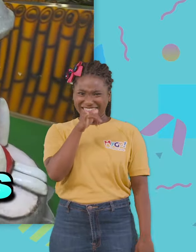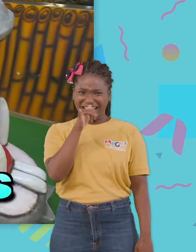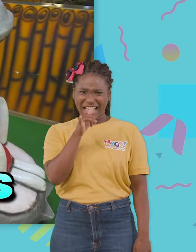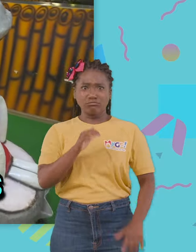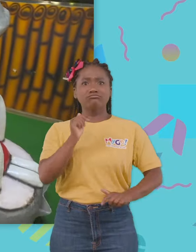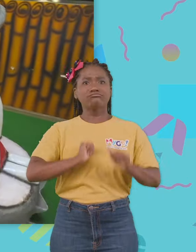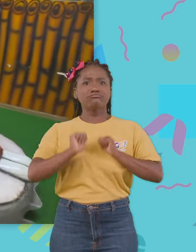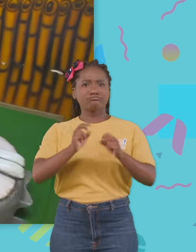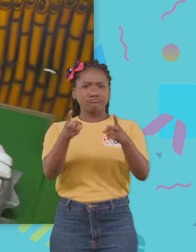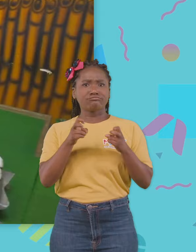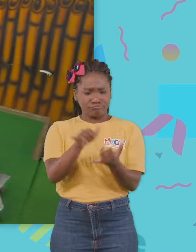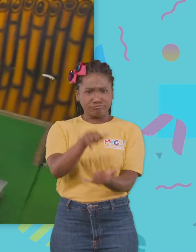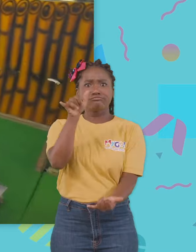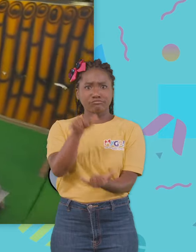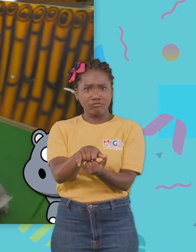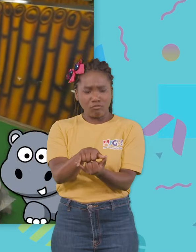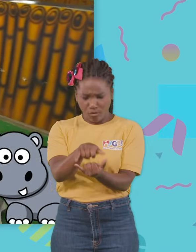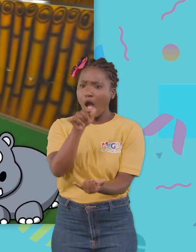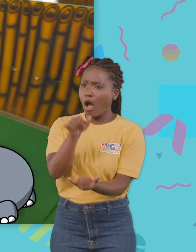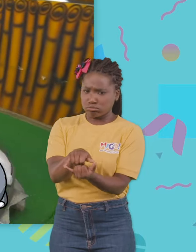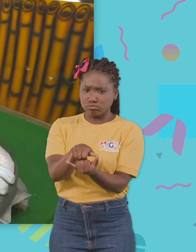silly. Let's act like a hippo.